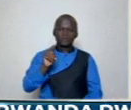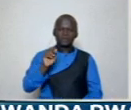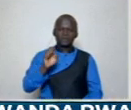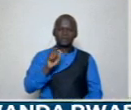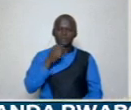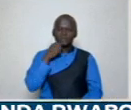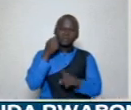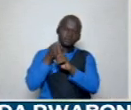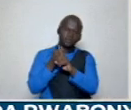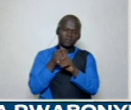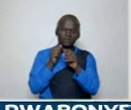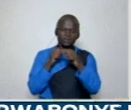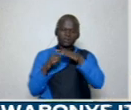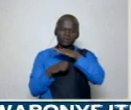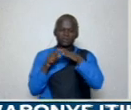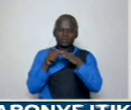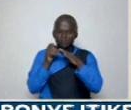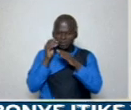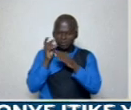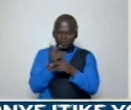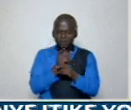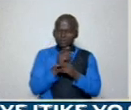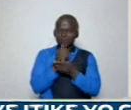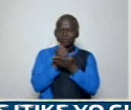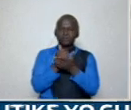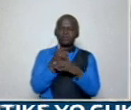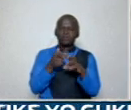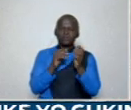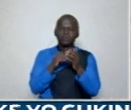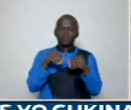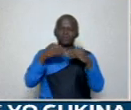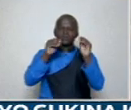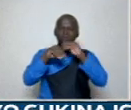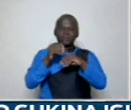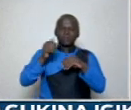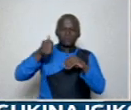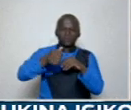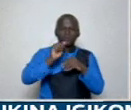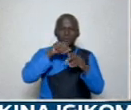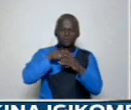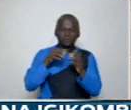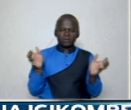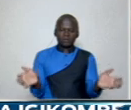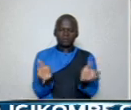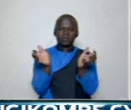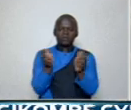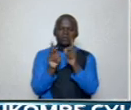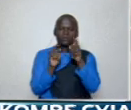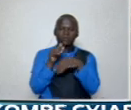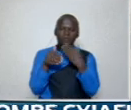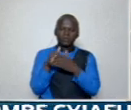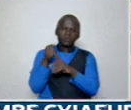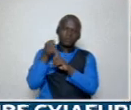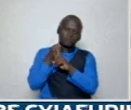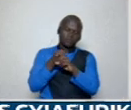kurengera ibidukikije bakwiye gufata iya mbere bakabibungabunga ariko bakanatanga umusanzu wabo mu gushishikariza abaturage